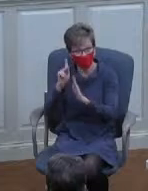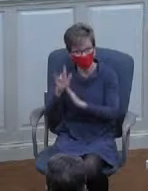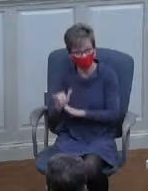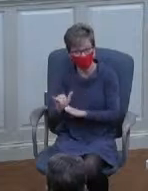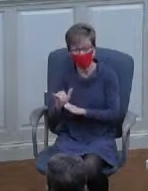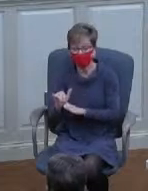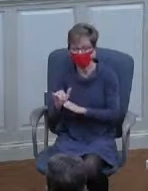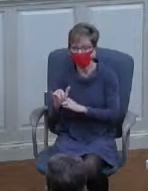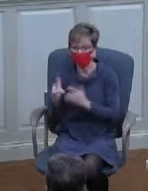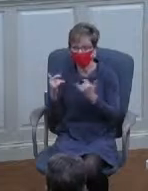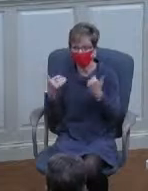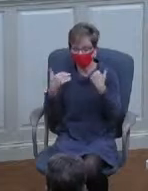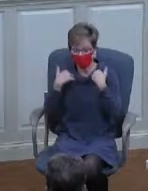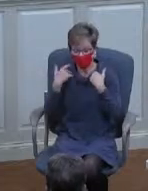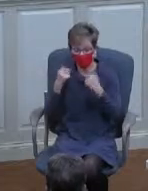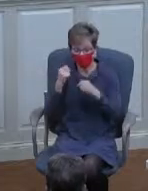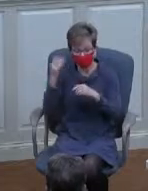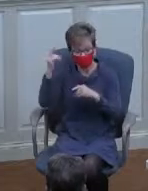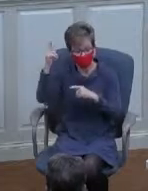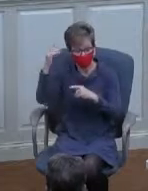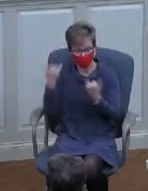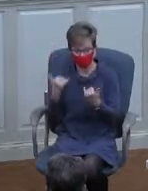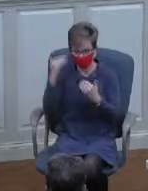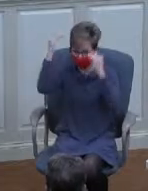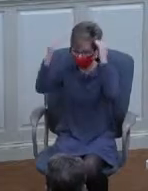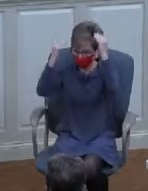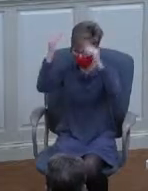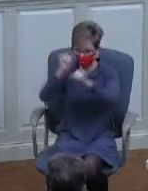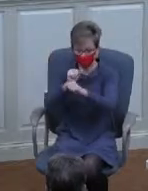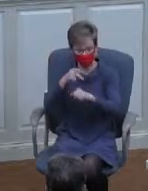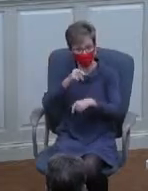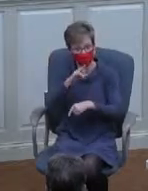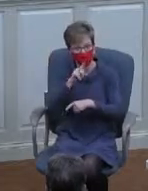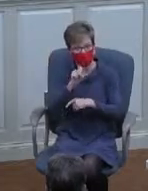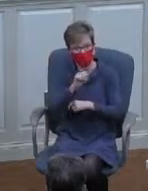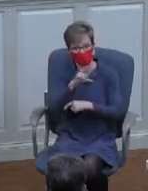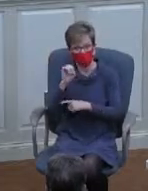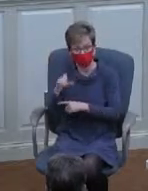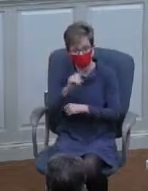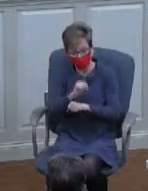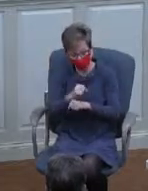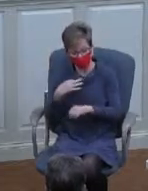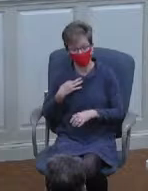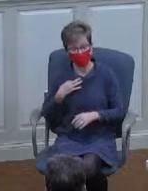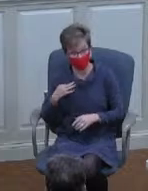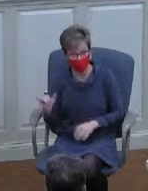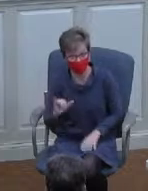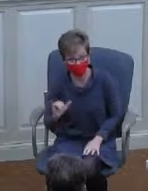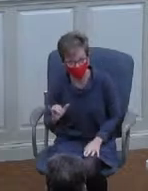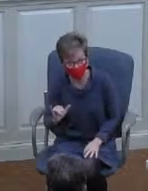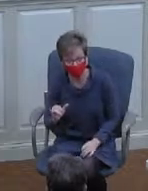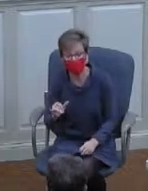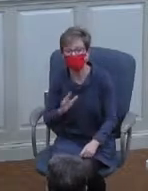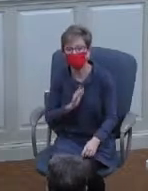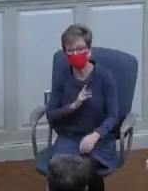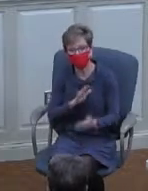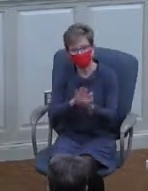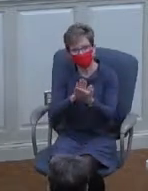as a grown-up working in the Parks and Rec Department as a volunteer for us. So we'll give her a little shout out.